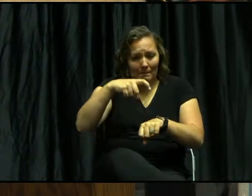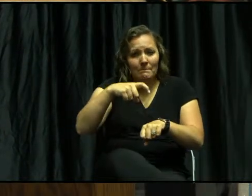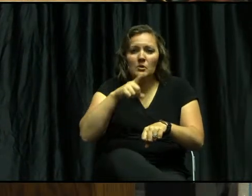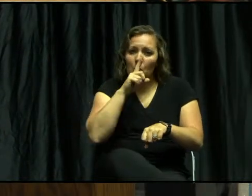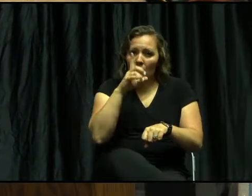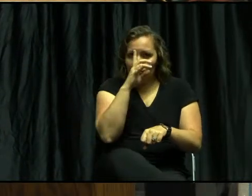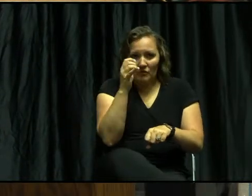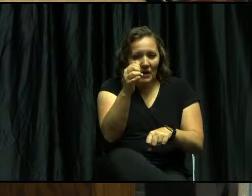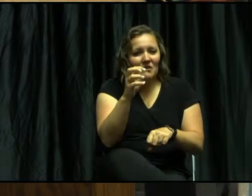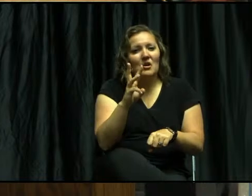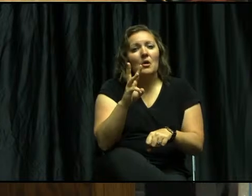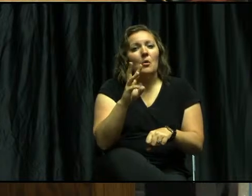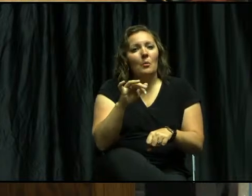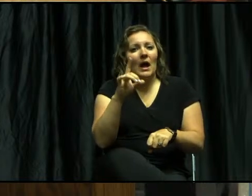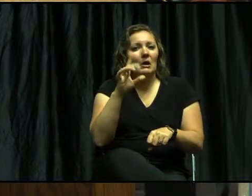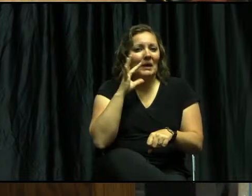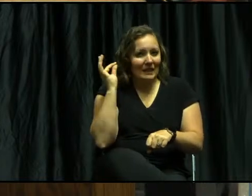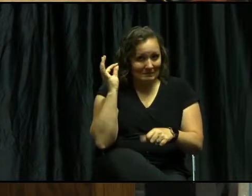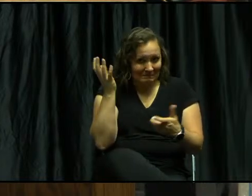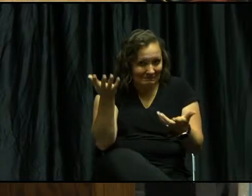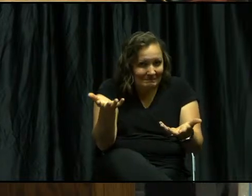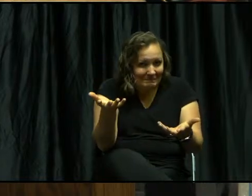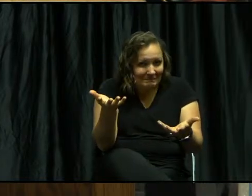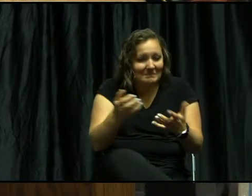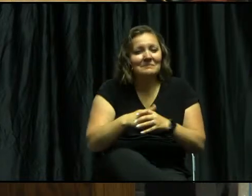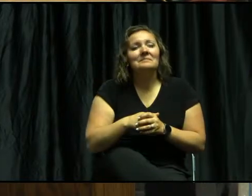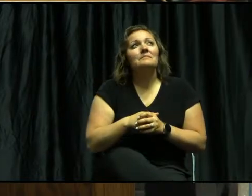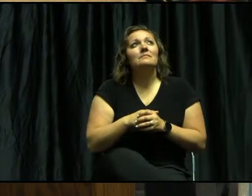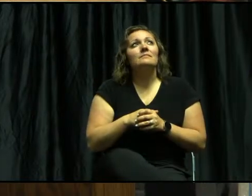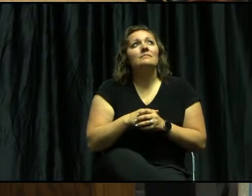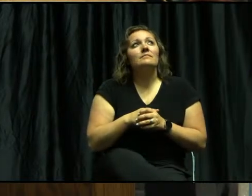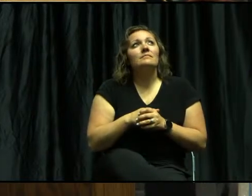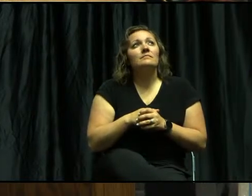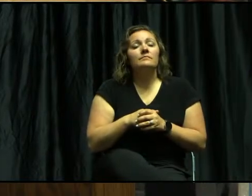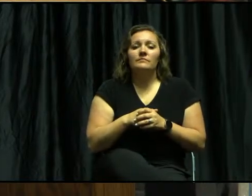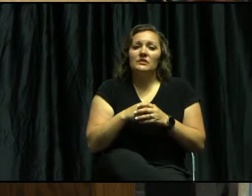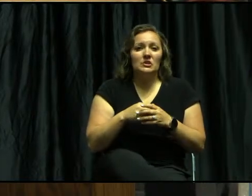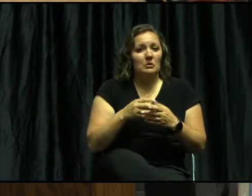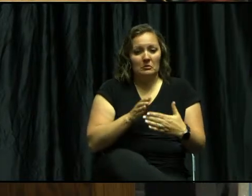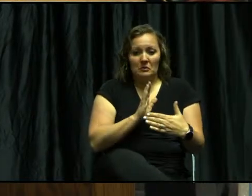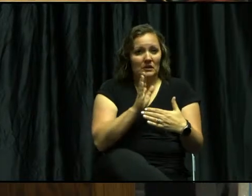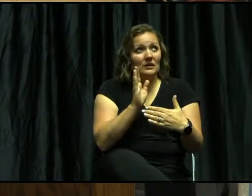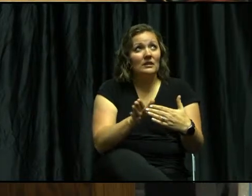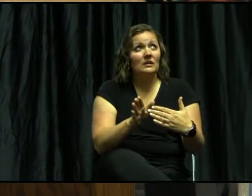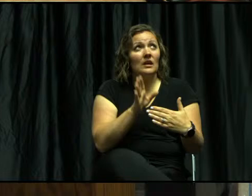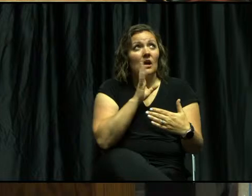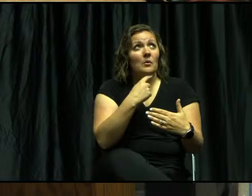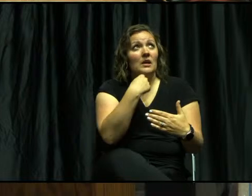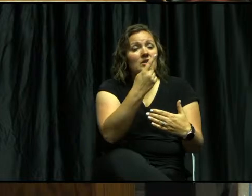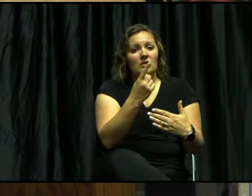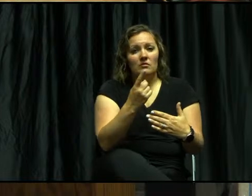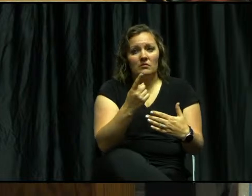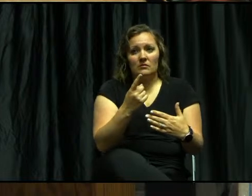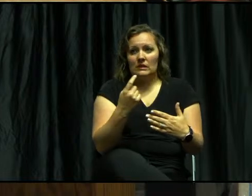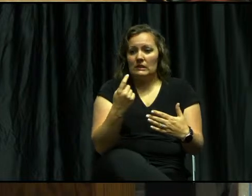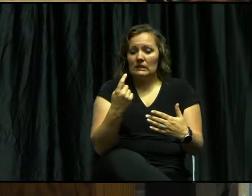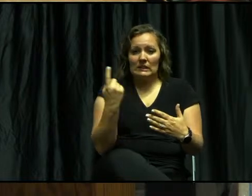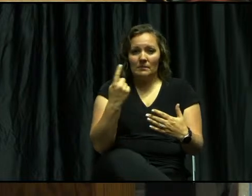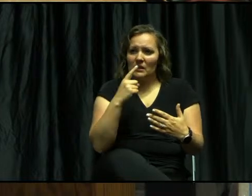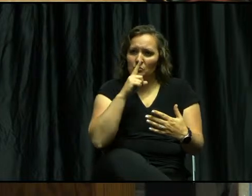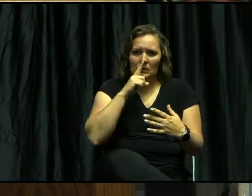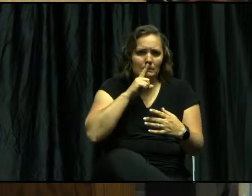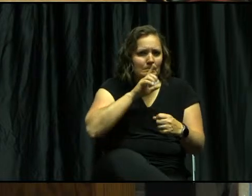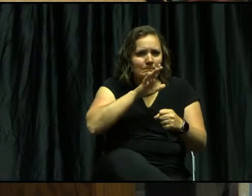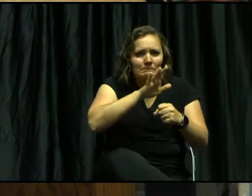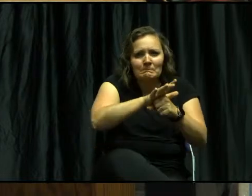forever a Wildcat now. And in conclusion, I will tell you that one of the things that has been solidified in my mind